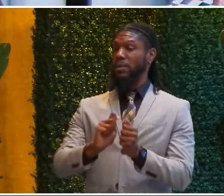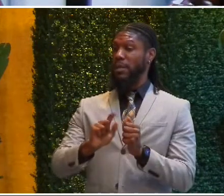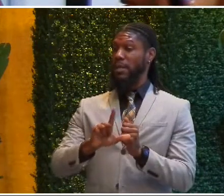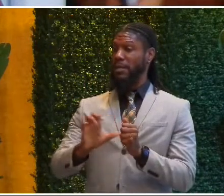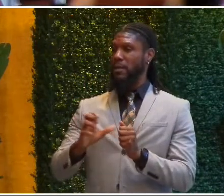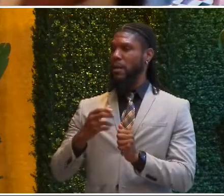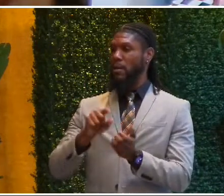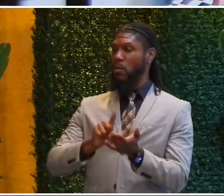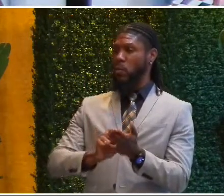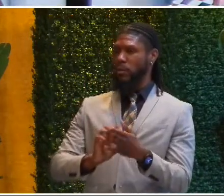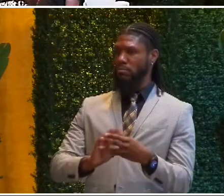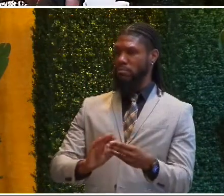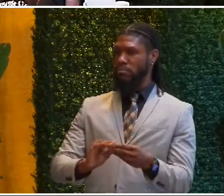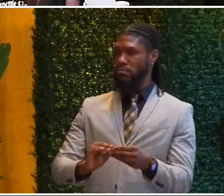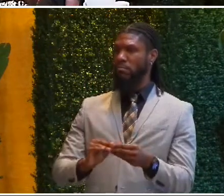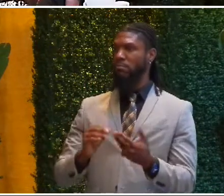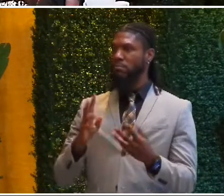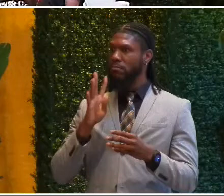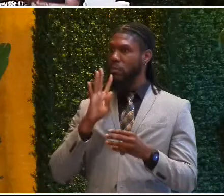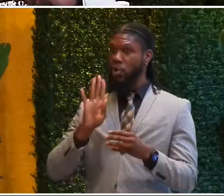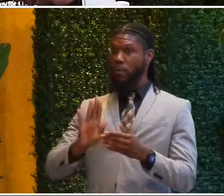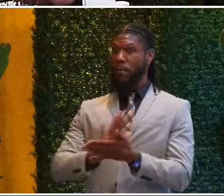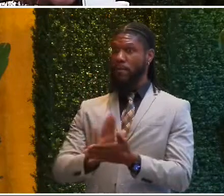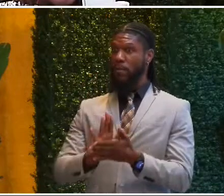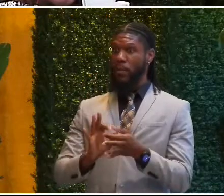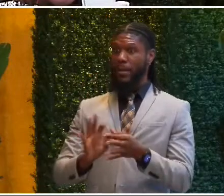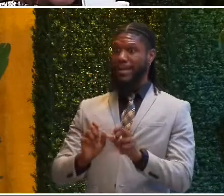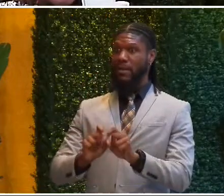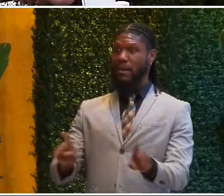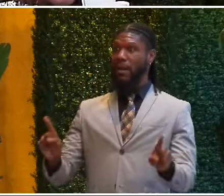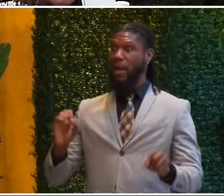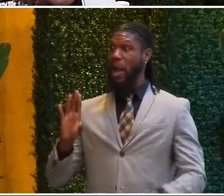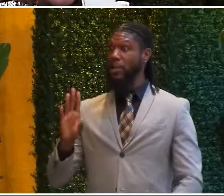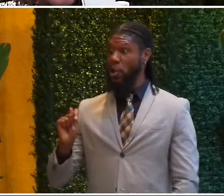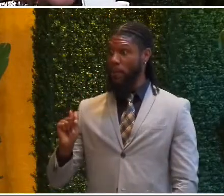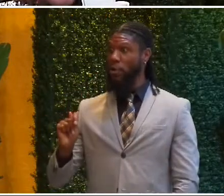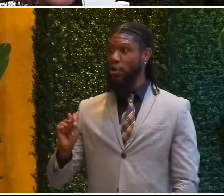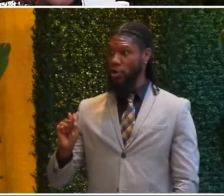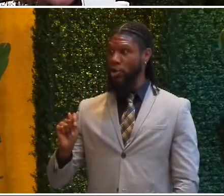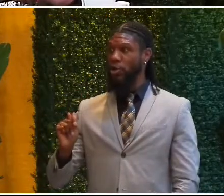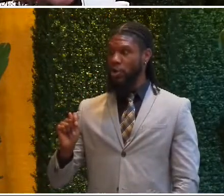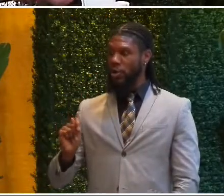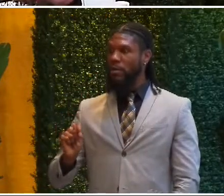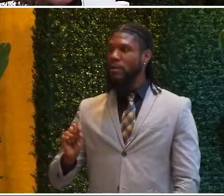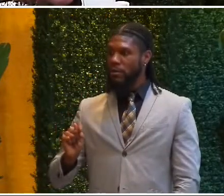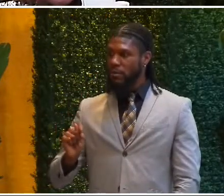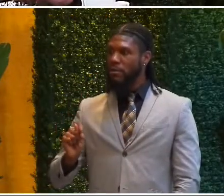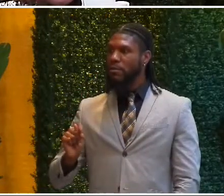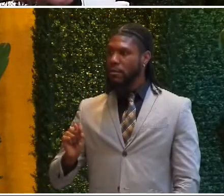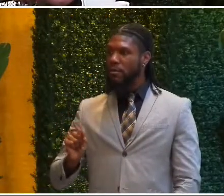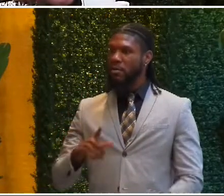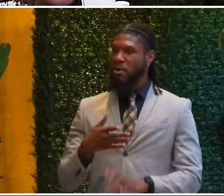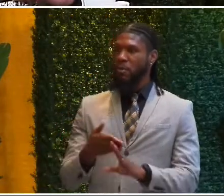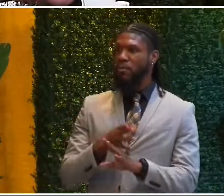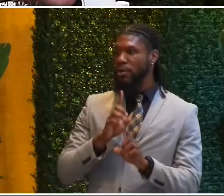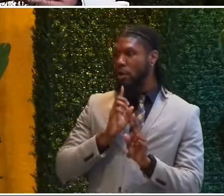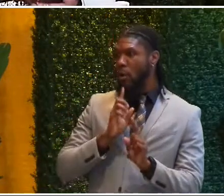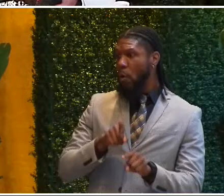Risk It Takes to Bloom, will be out in October. We hype. It don't say get the pre-order, but get the pre-order.